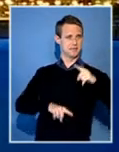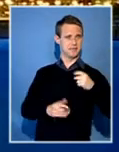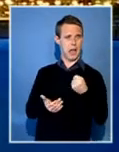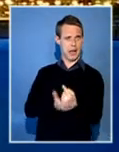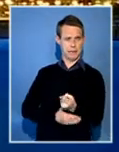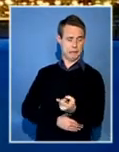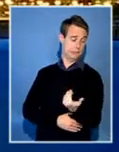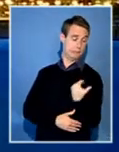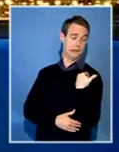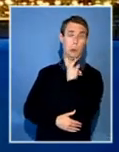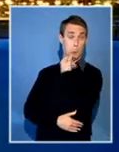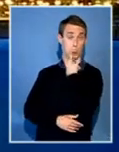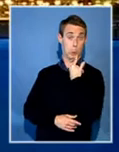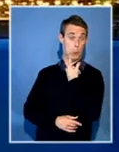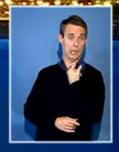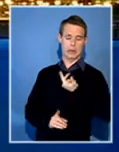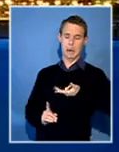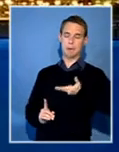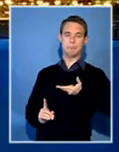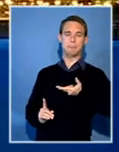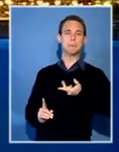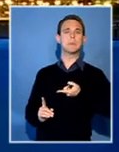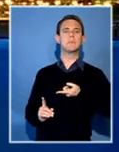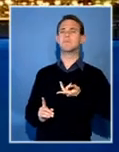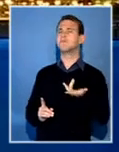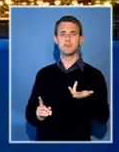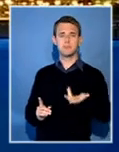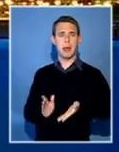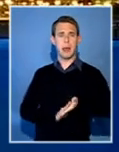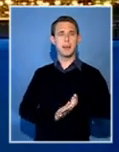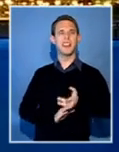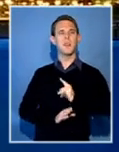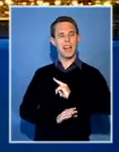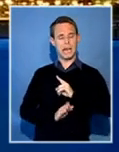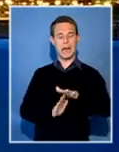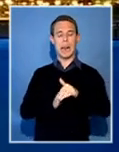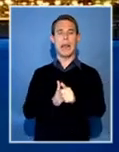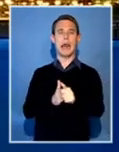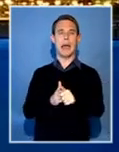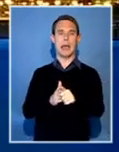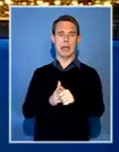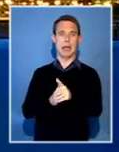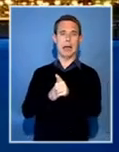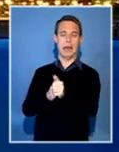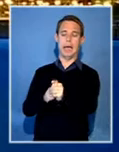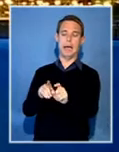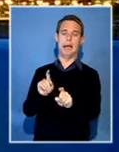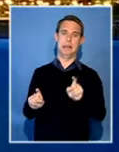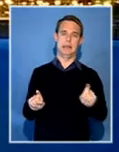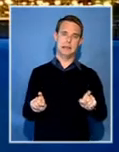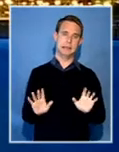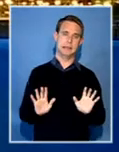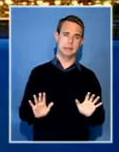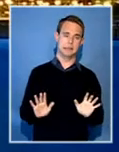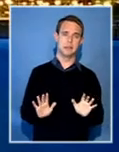most of these incidents are actually driven by leaders. And what is different from the recent